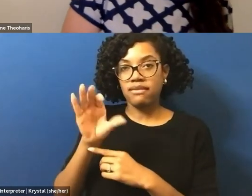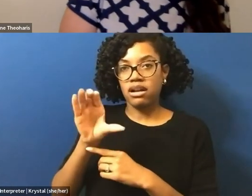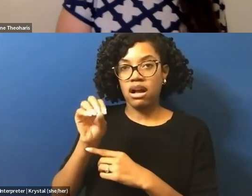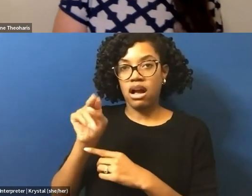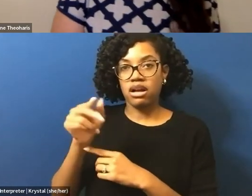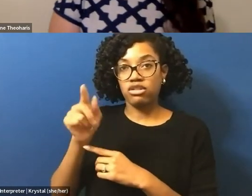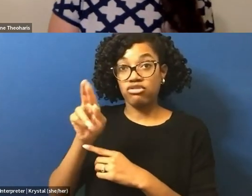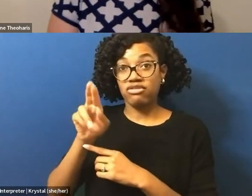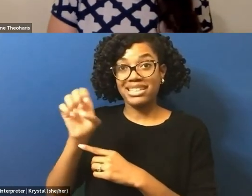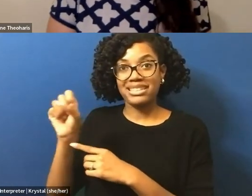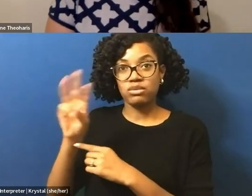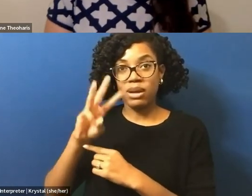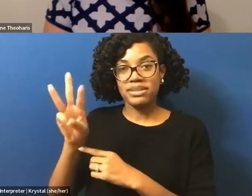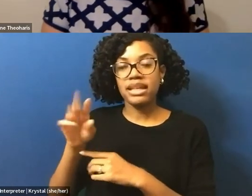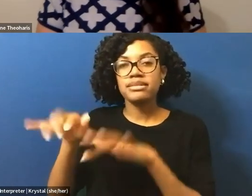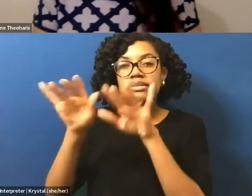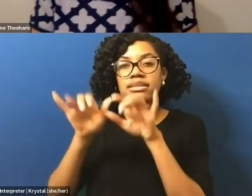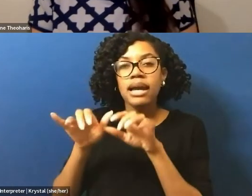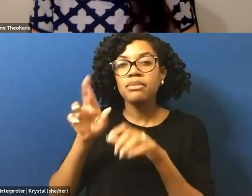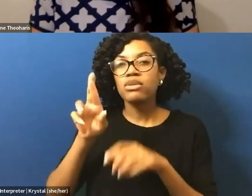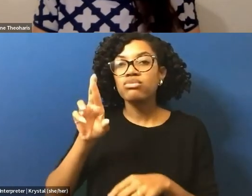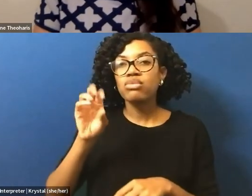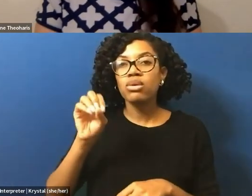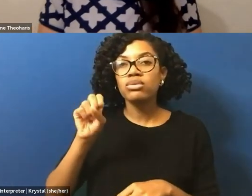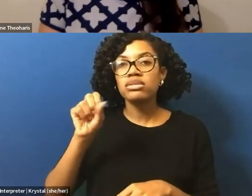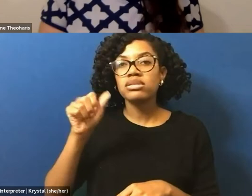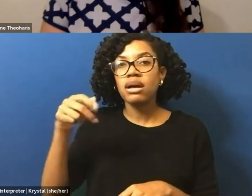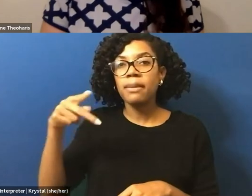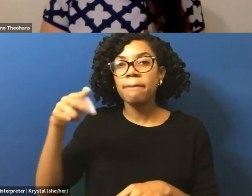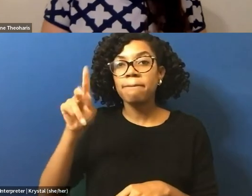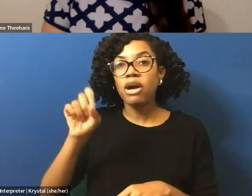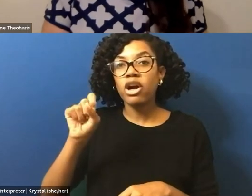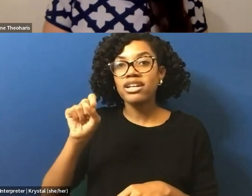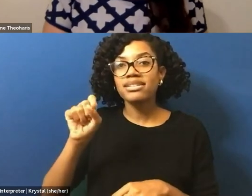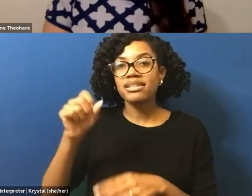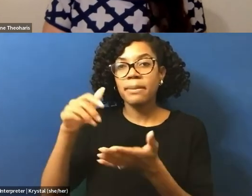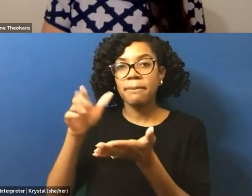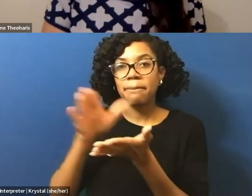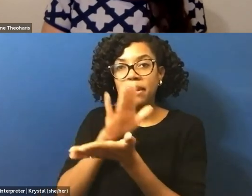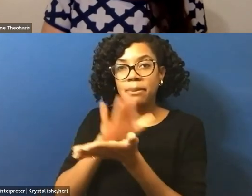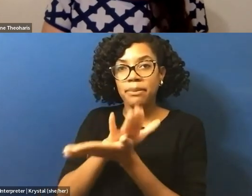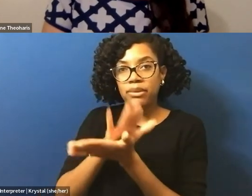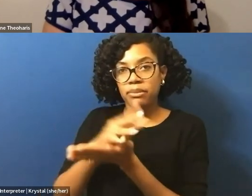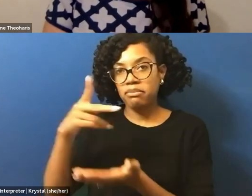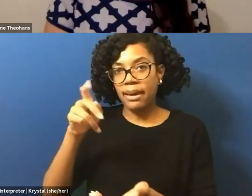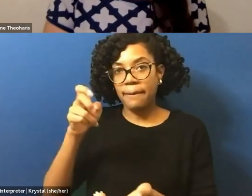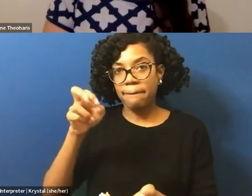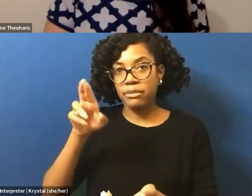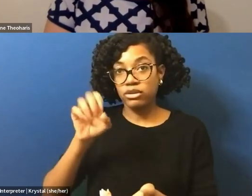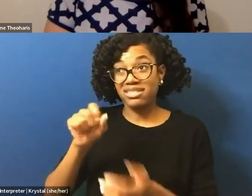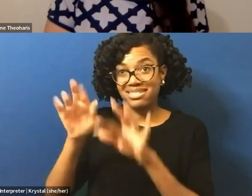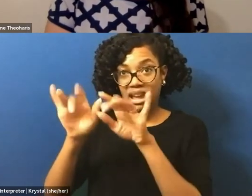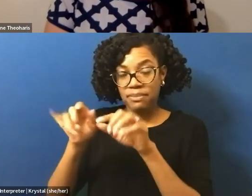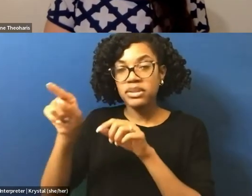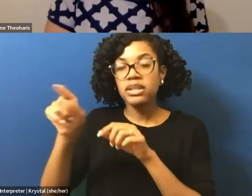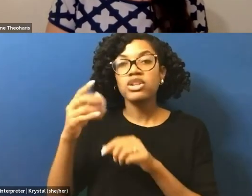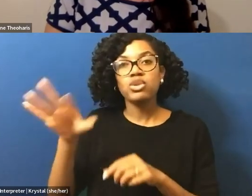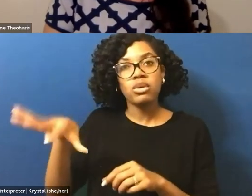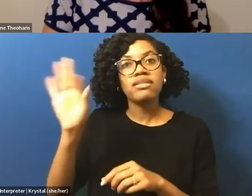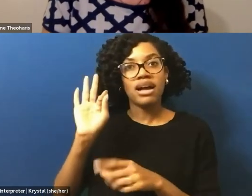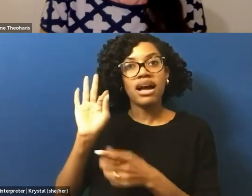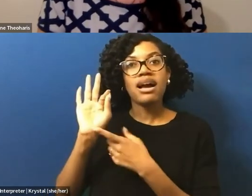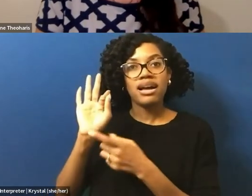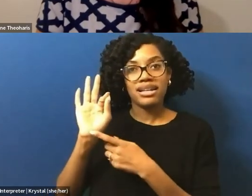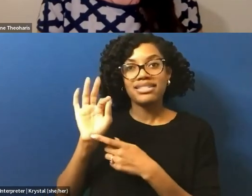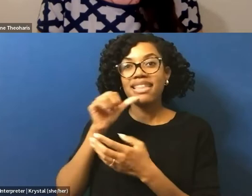you will find a letter from Queen Mother Moore to Rosa Parks about that organization I was telling you about,